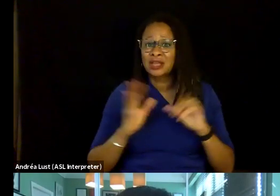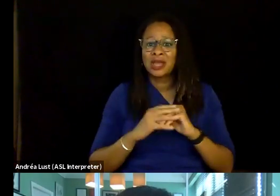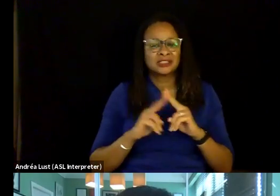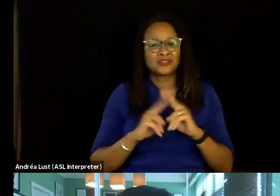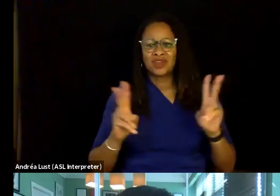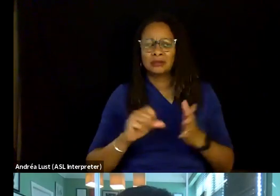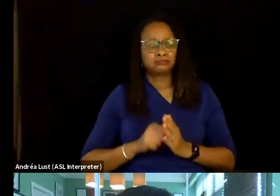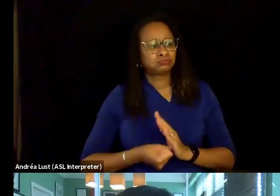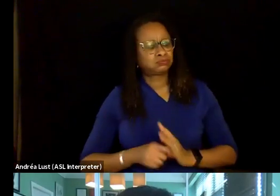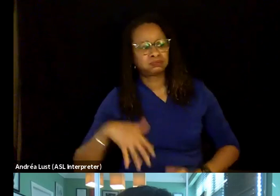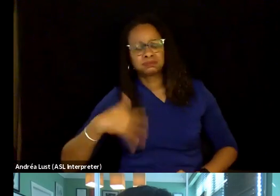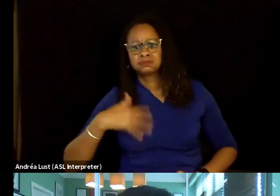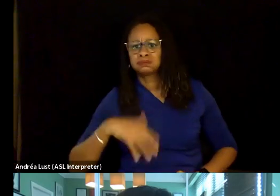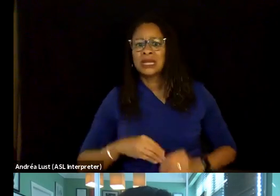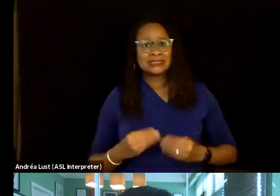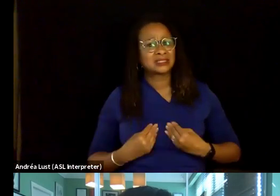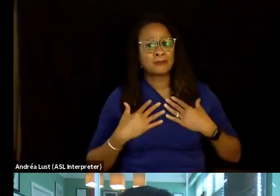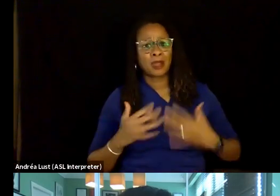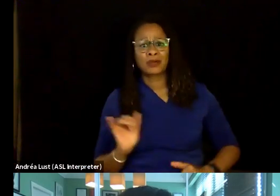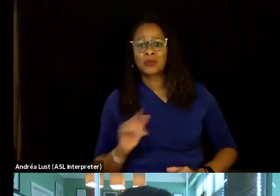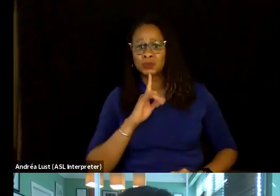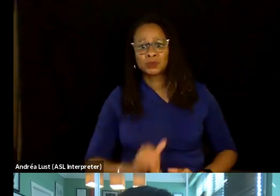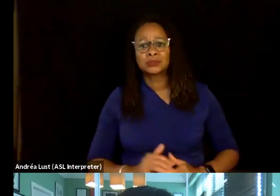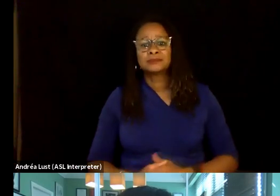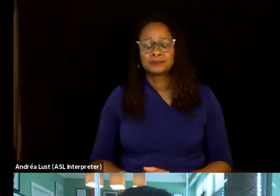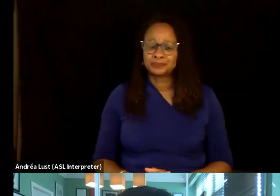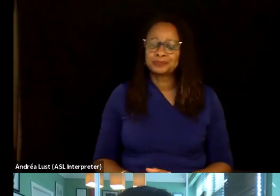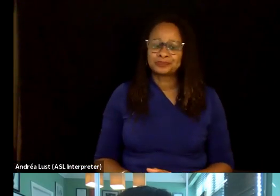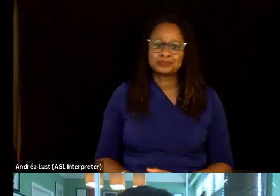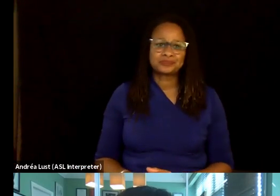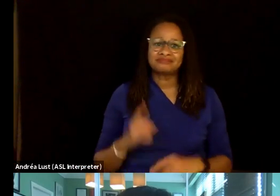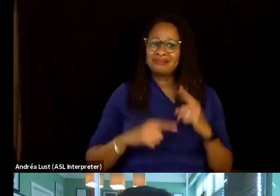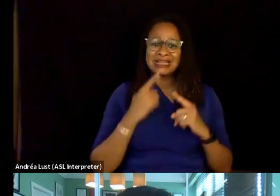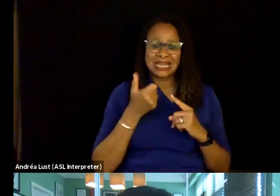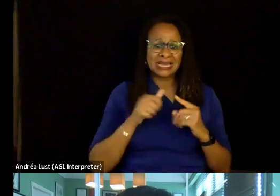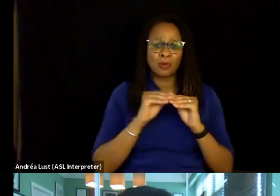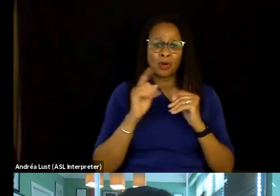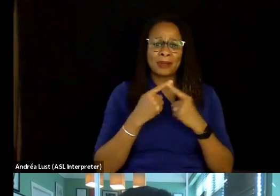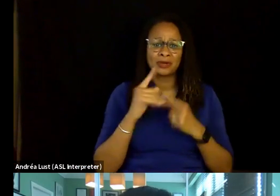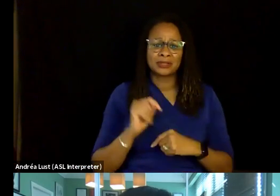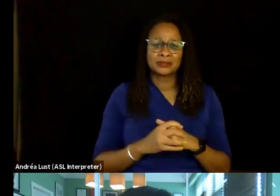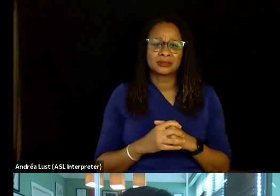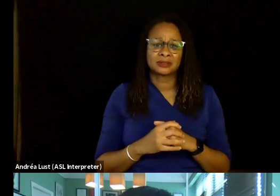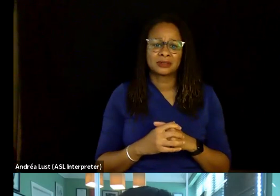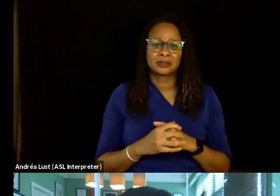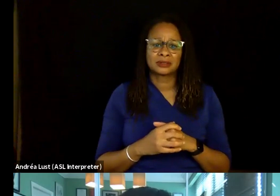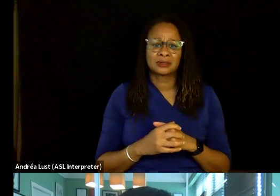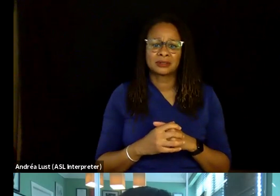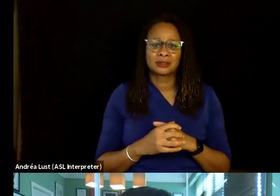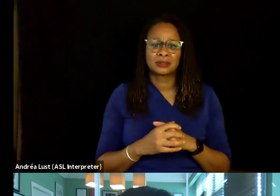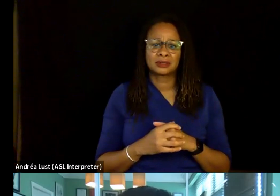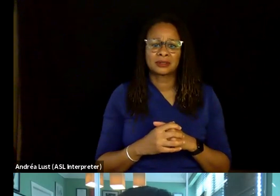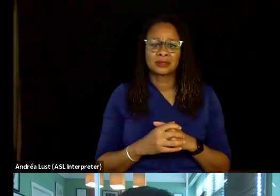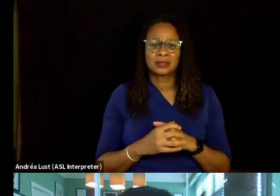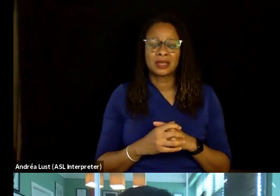and inspiring, really. I can't say any more about those young reporters are incredible. That's why I